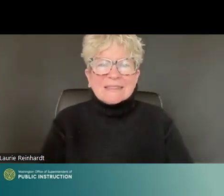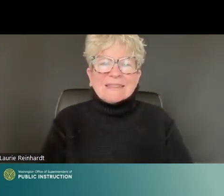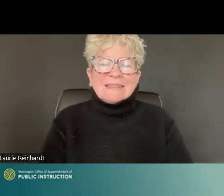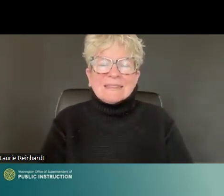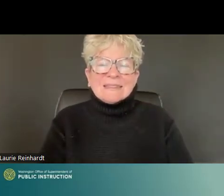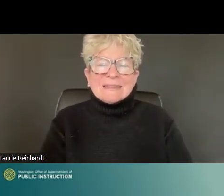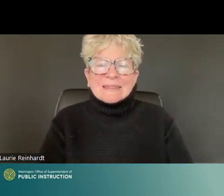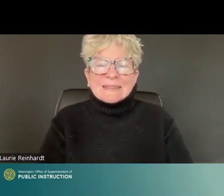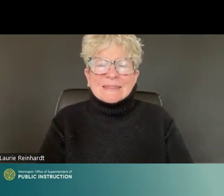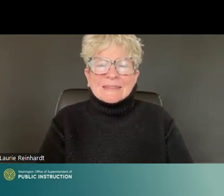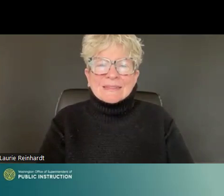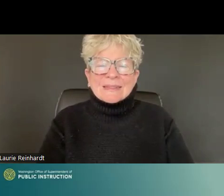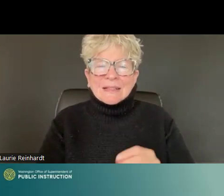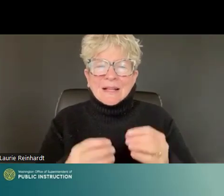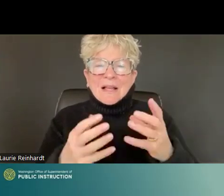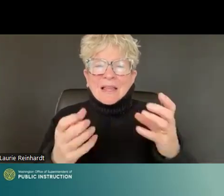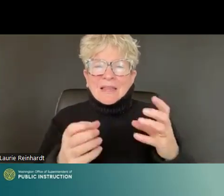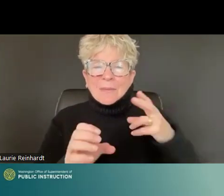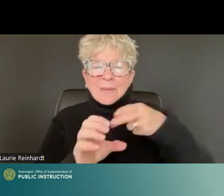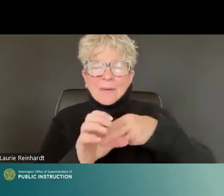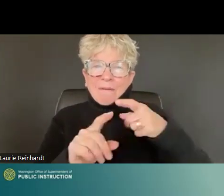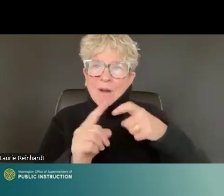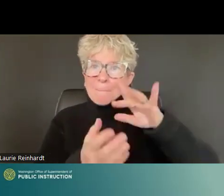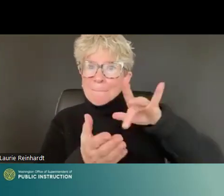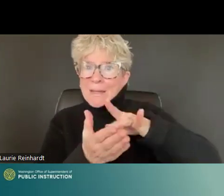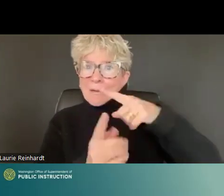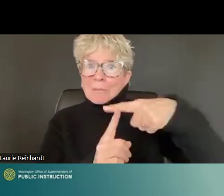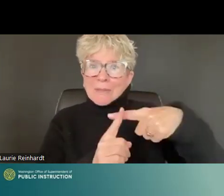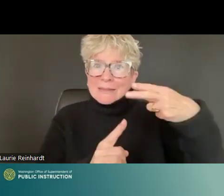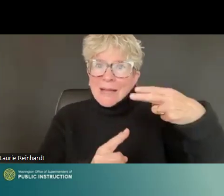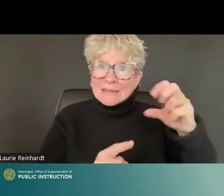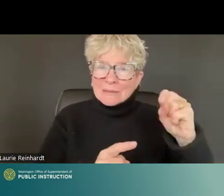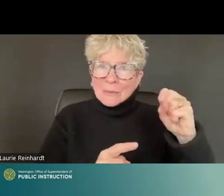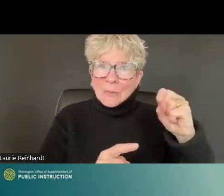And we see a lot of participation from middle and high school.